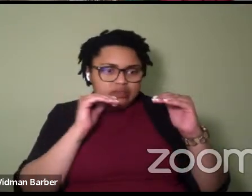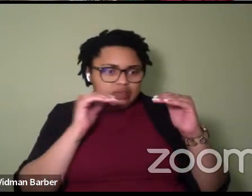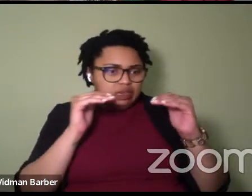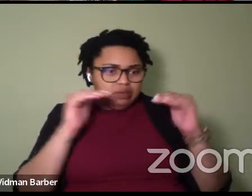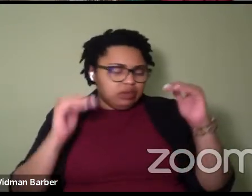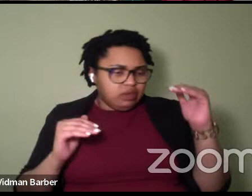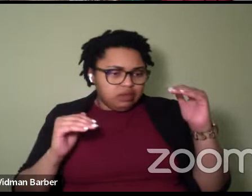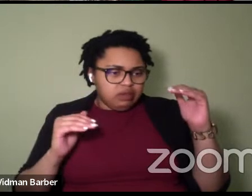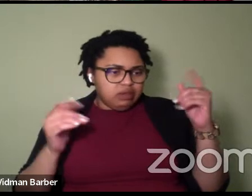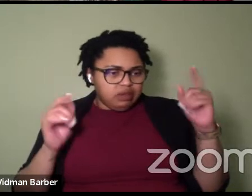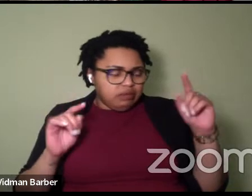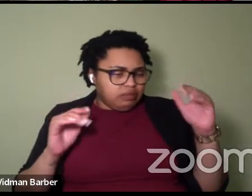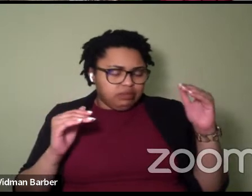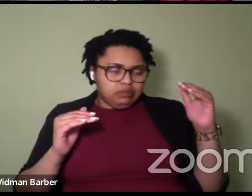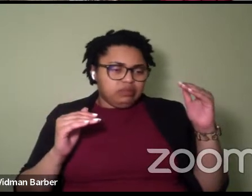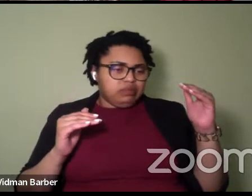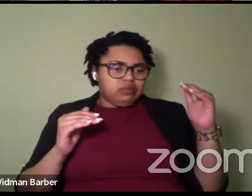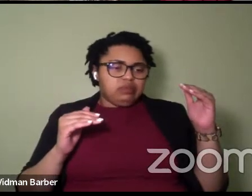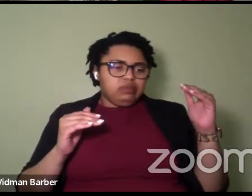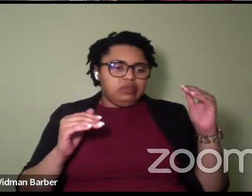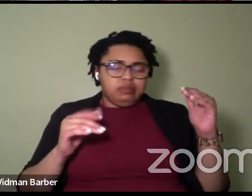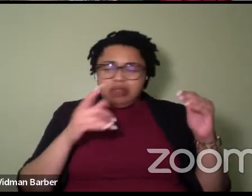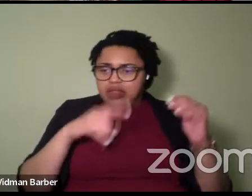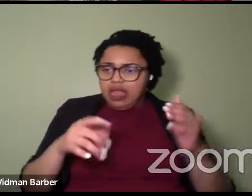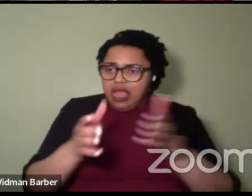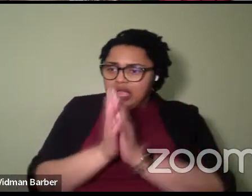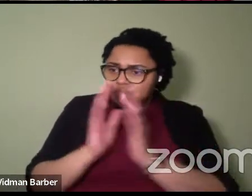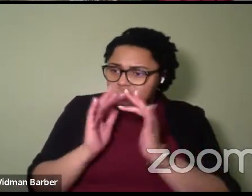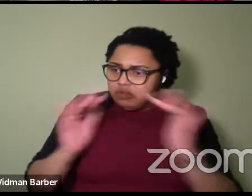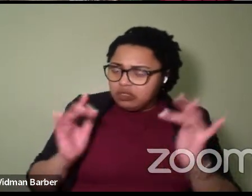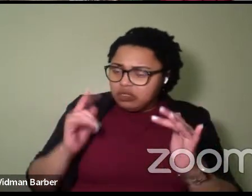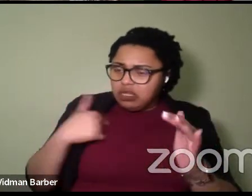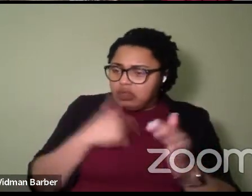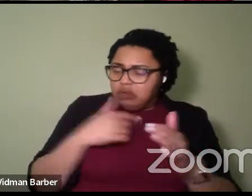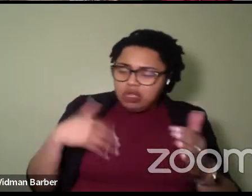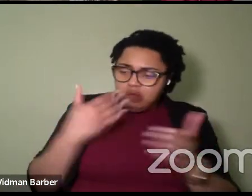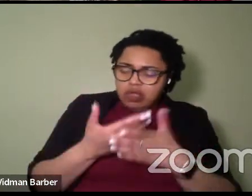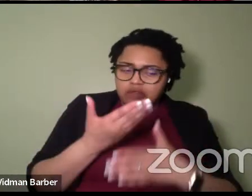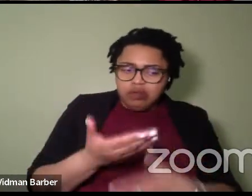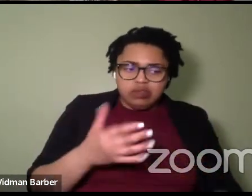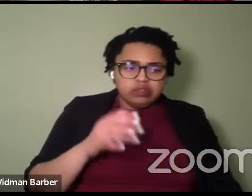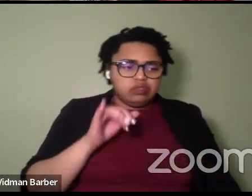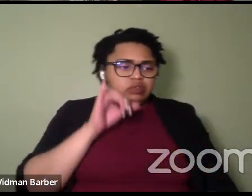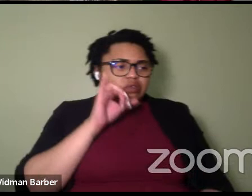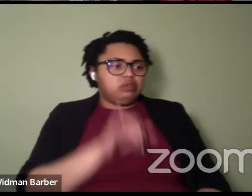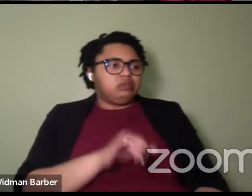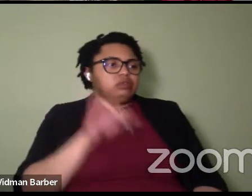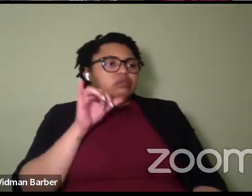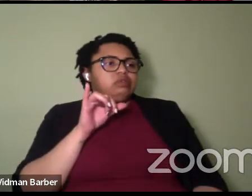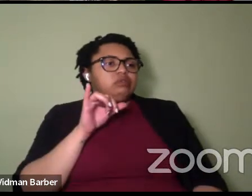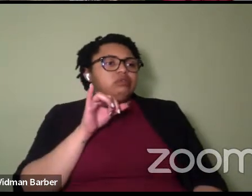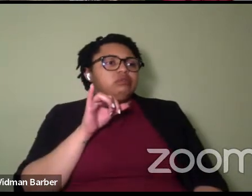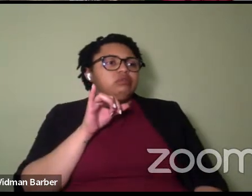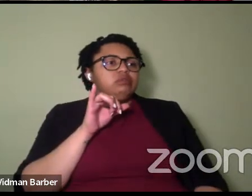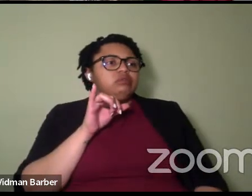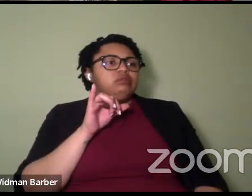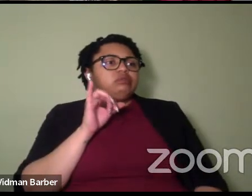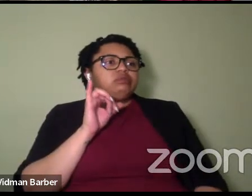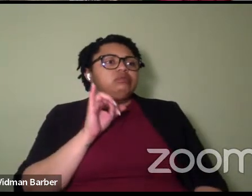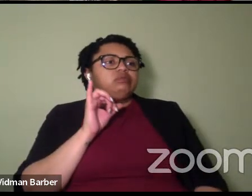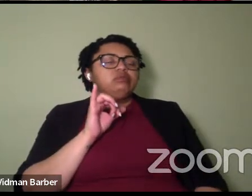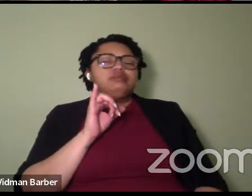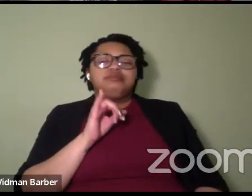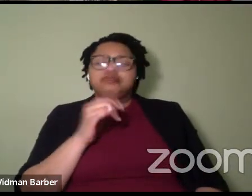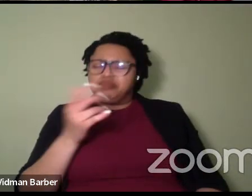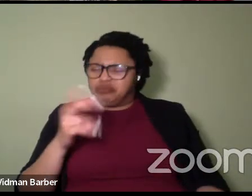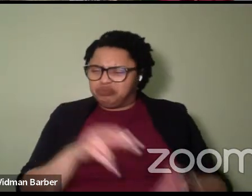oh, whoa. And so I think for me, I've had to take a step back. What you've been talking about is like, what is actual hope